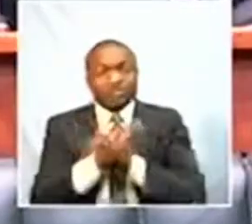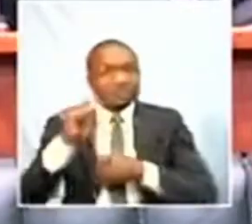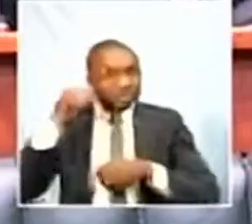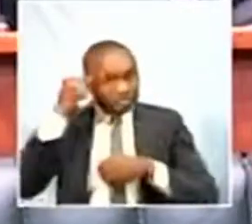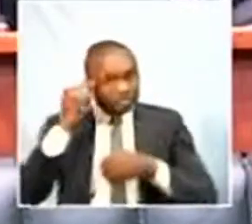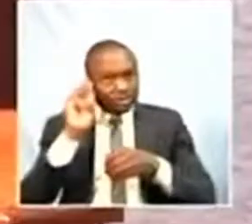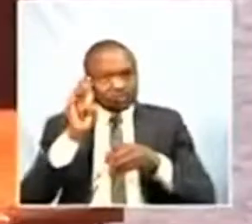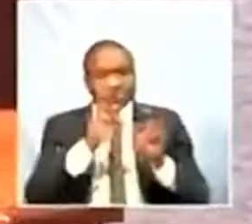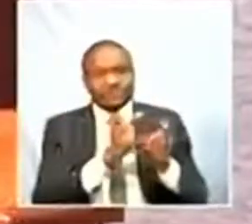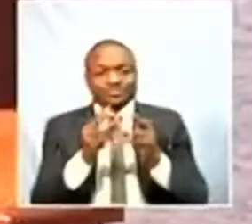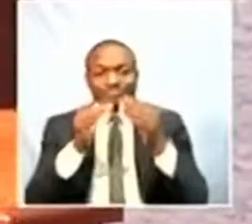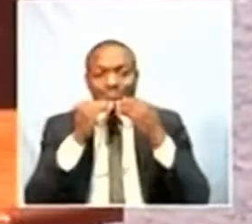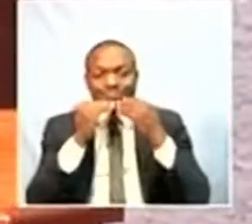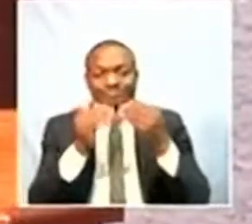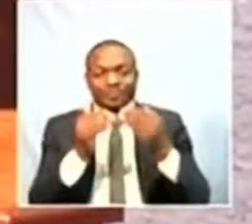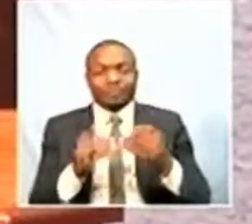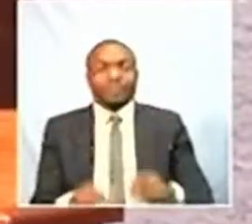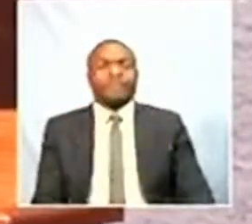you, Madam Speaker.